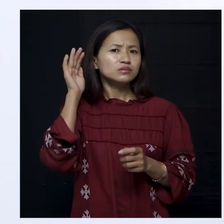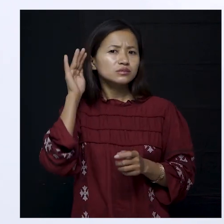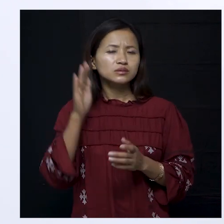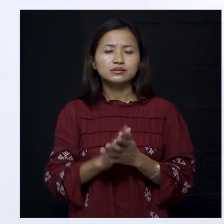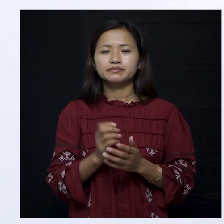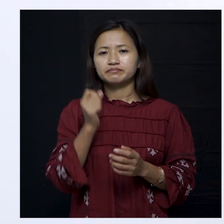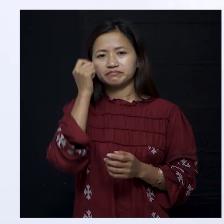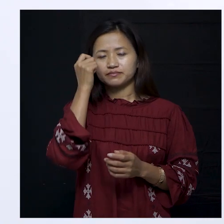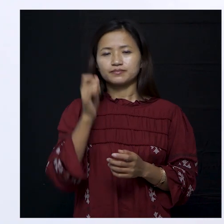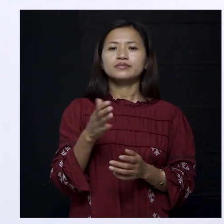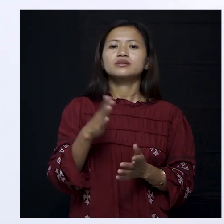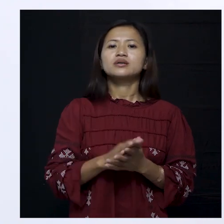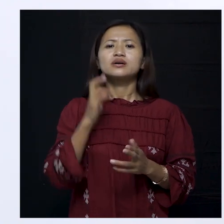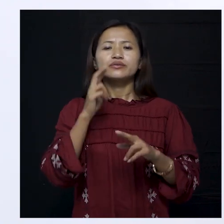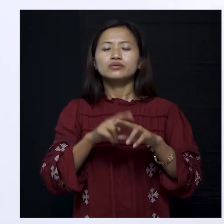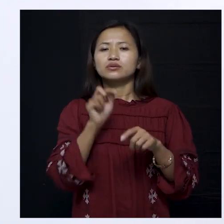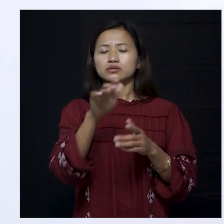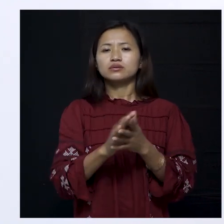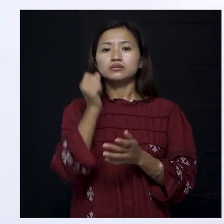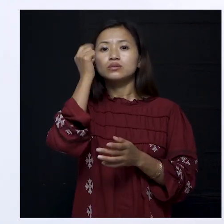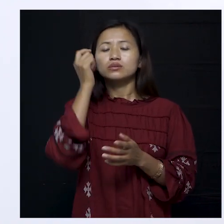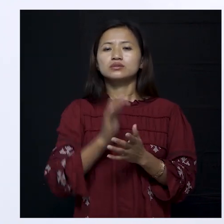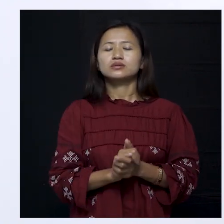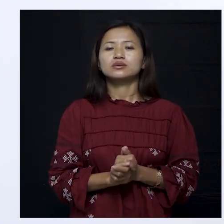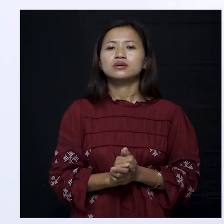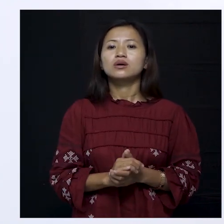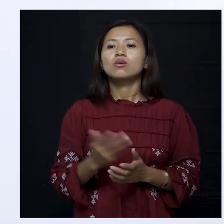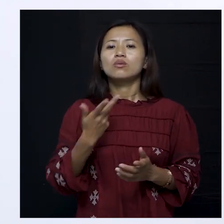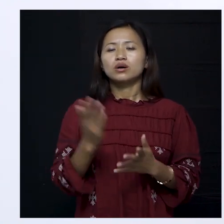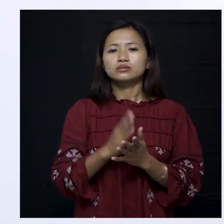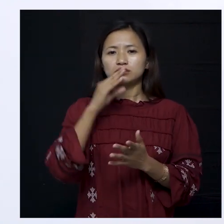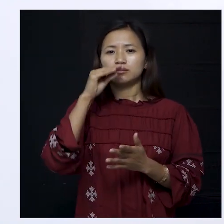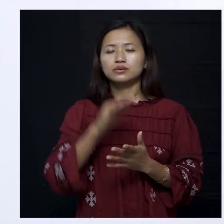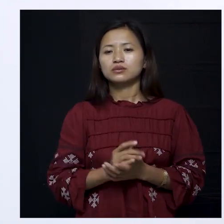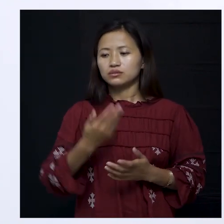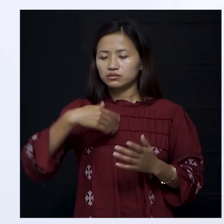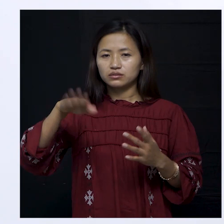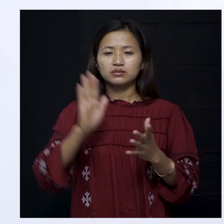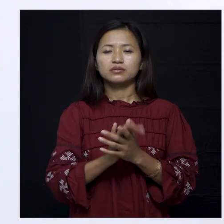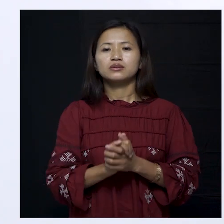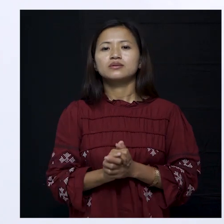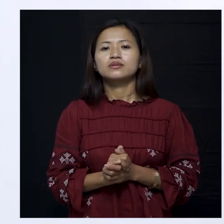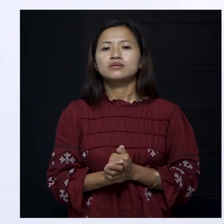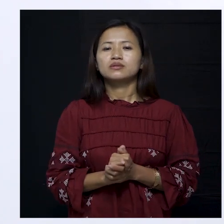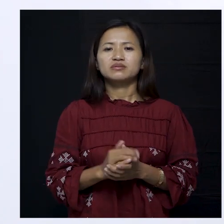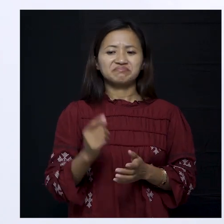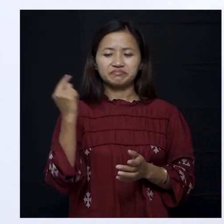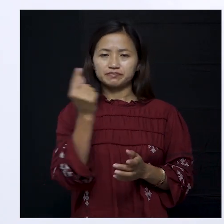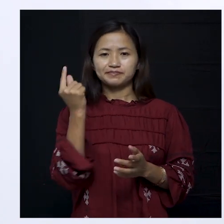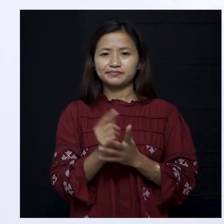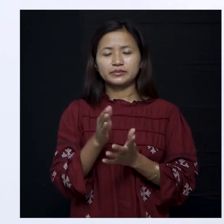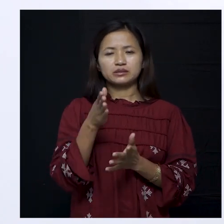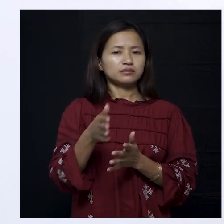what you speak? If you are the only person who understands what you speak, that is going to be of no use